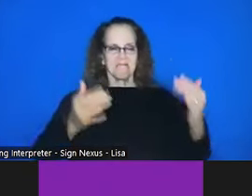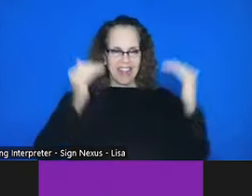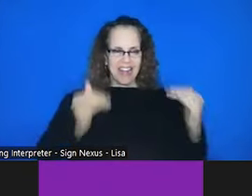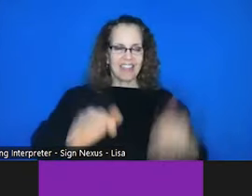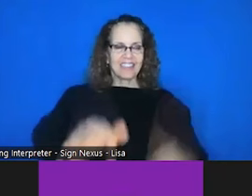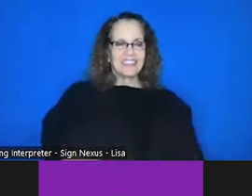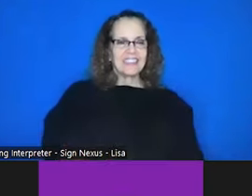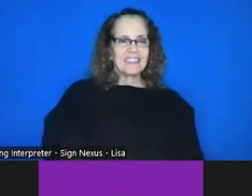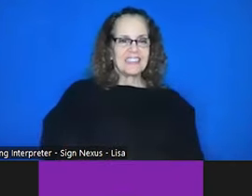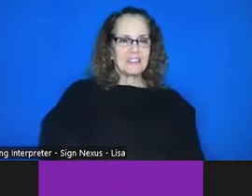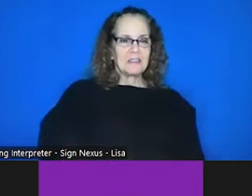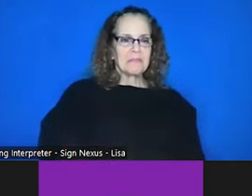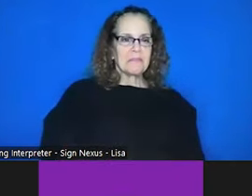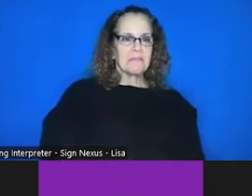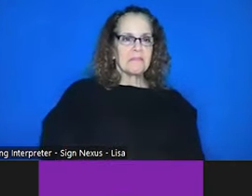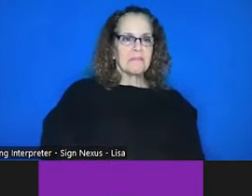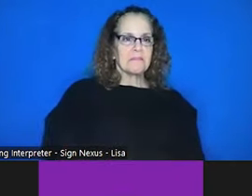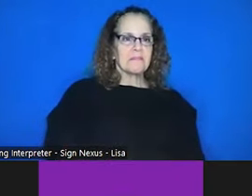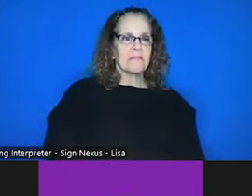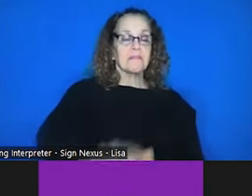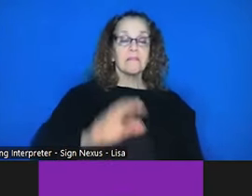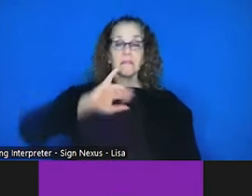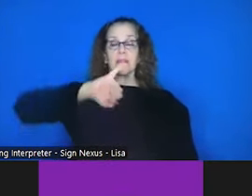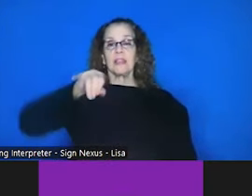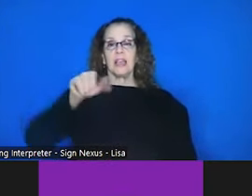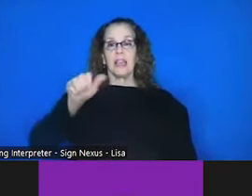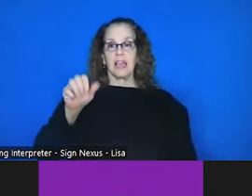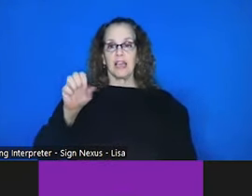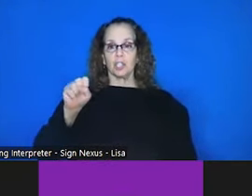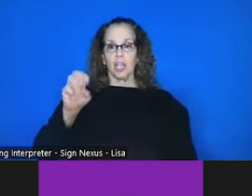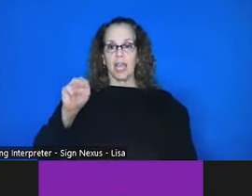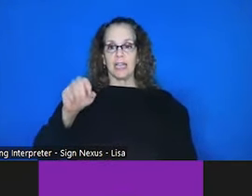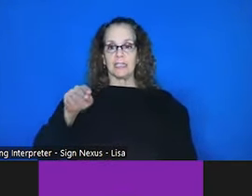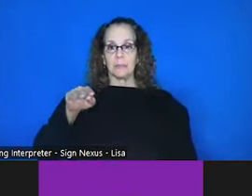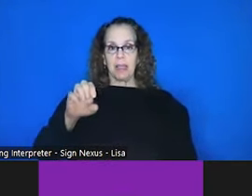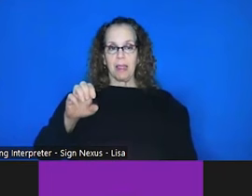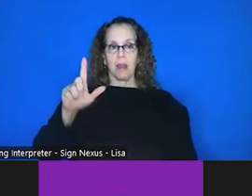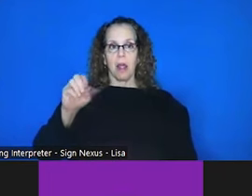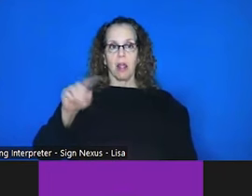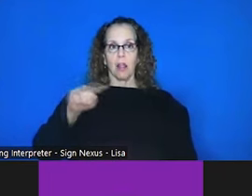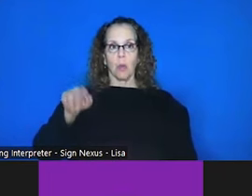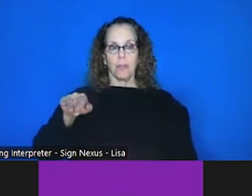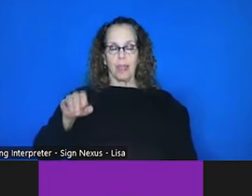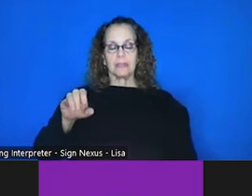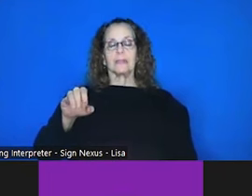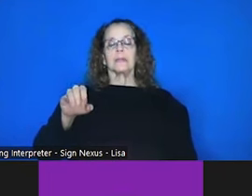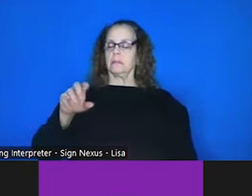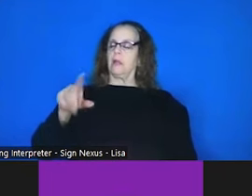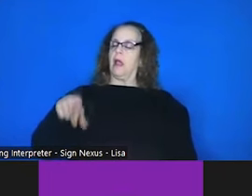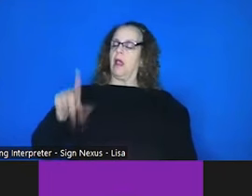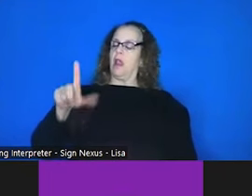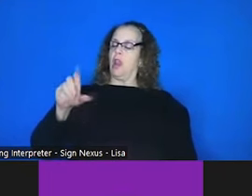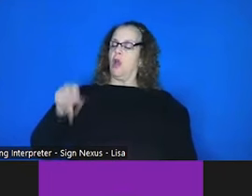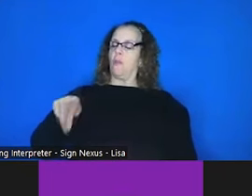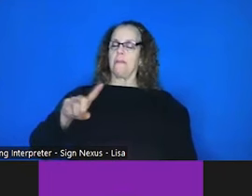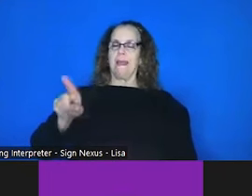today Jasmine Lopez Phelan, she, her, hers pronouns, who is the TGN CNB Health Project Coordinator at the New York